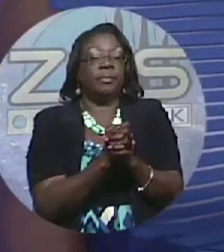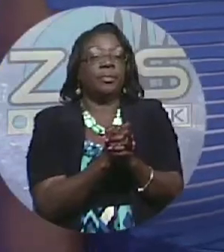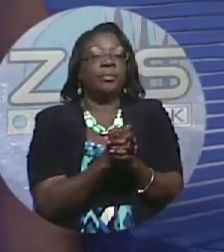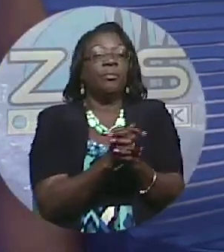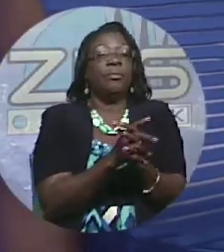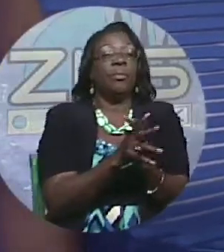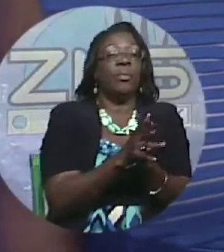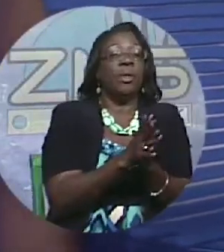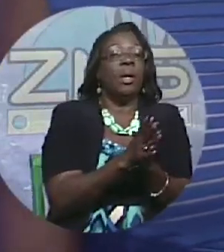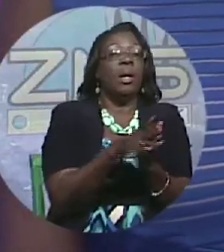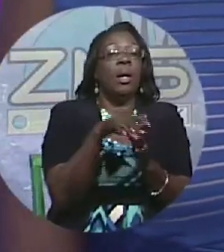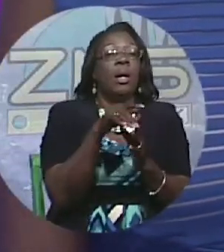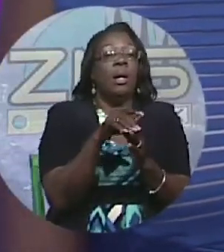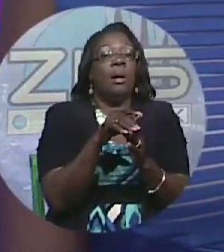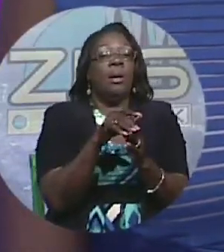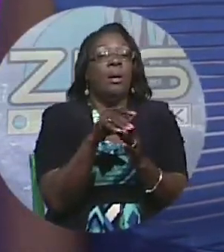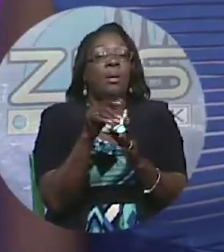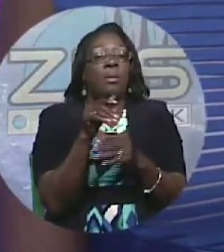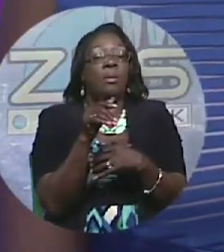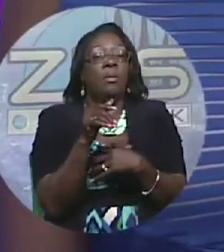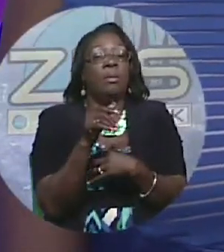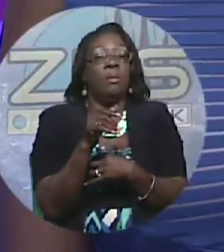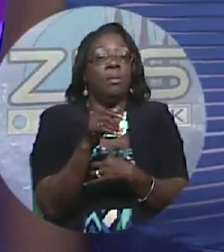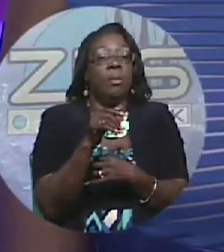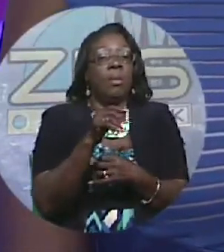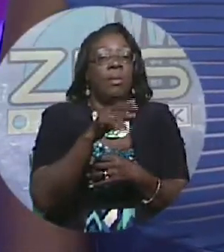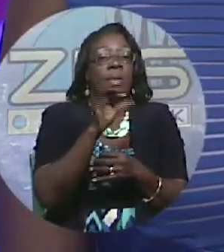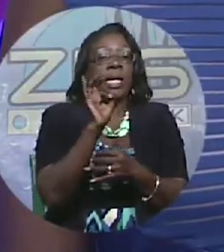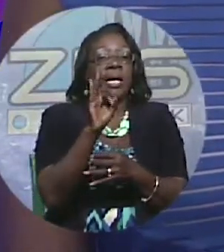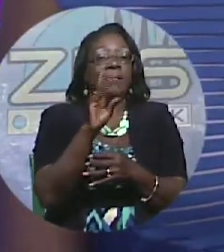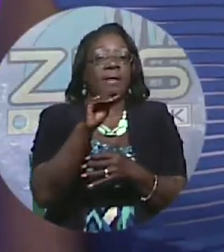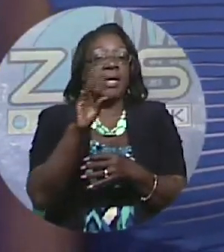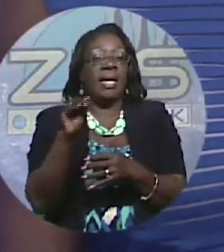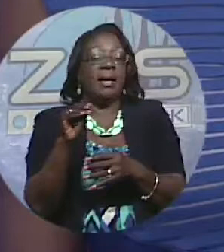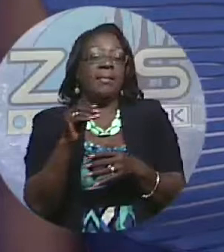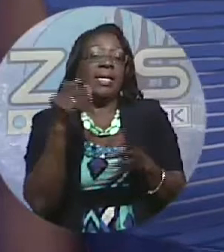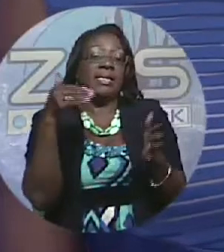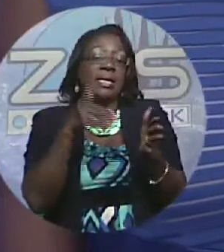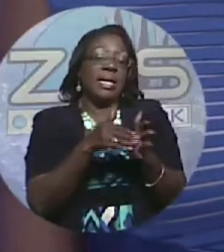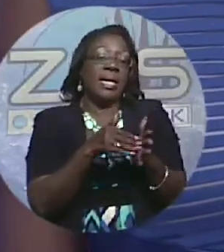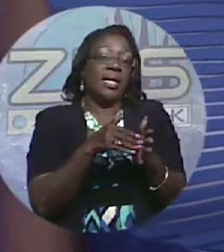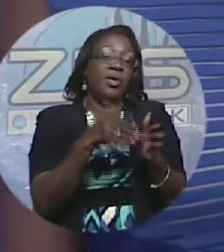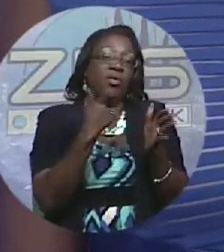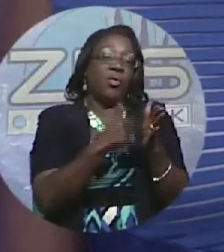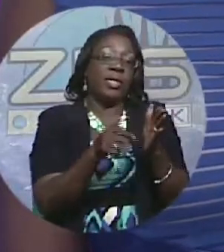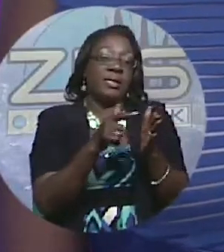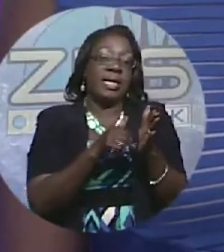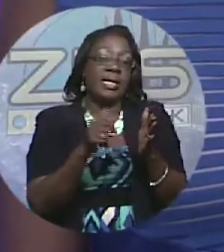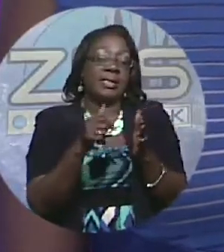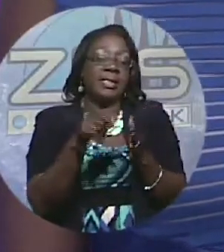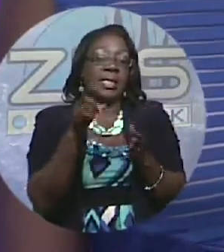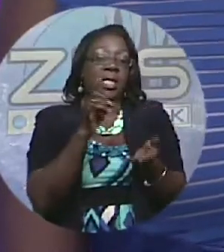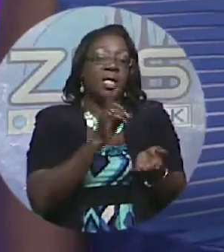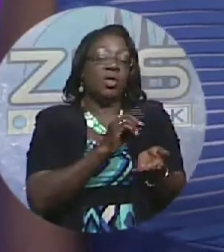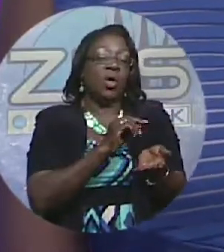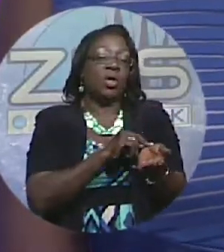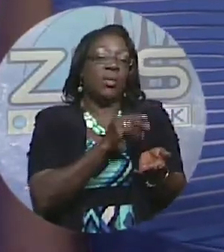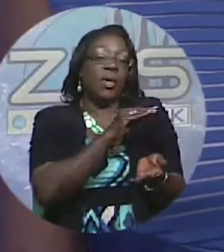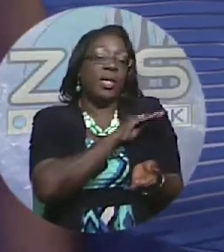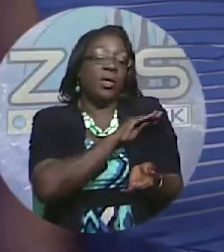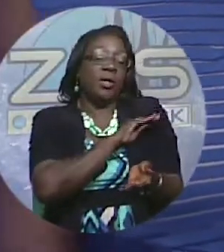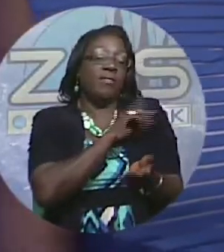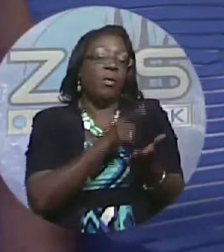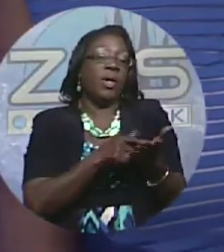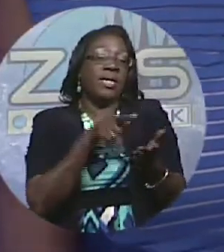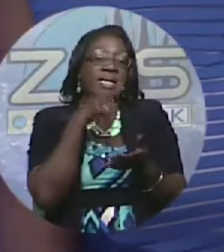Members of the opposition Free National Movement are again criticizing the Minister of National Security, the Honorable Dr. Bernard Nottage, for what they